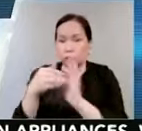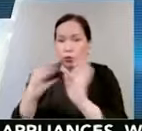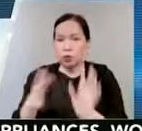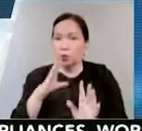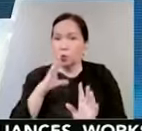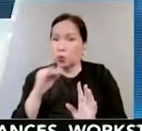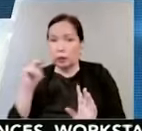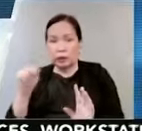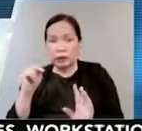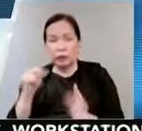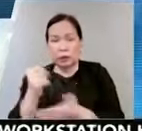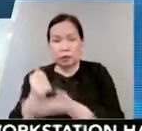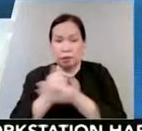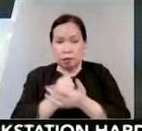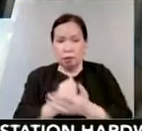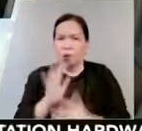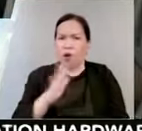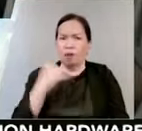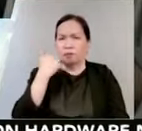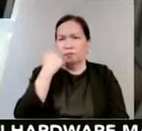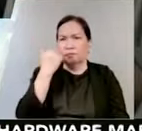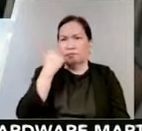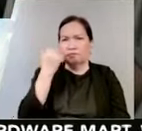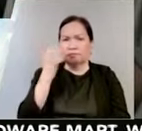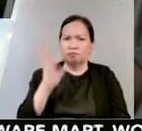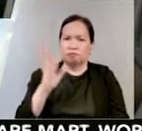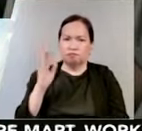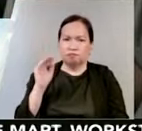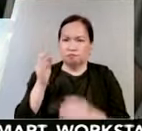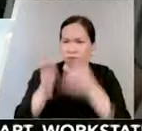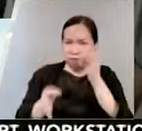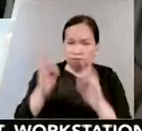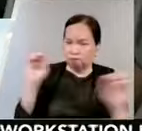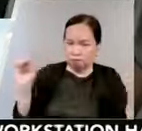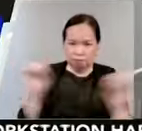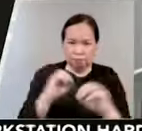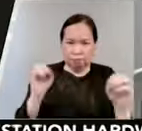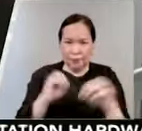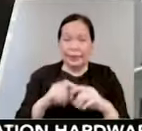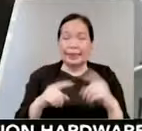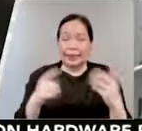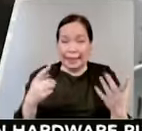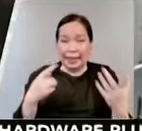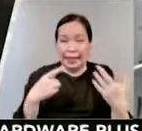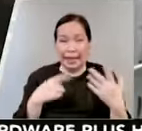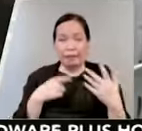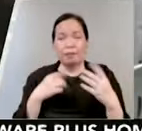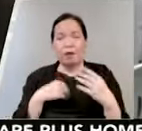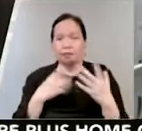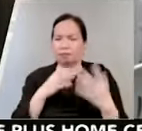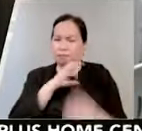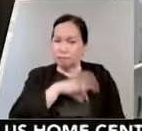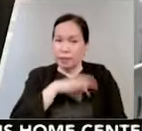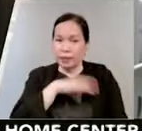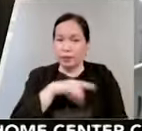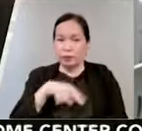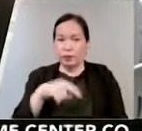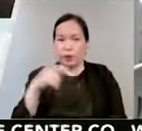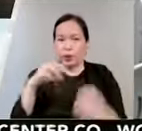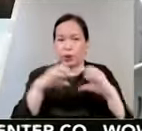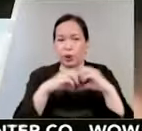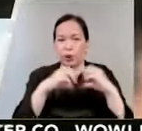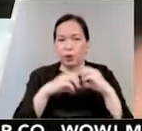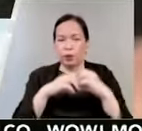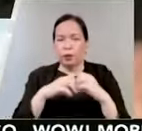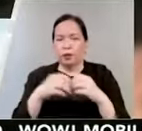fear of judgment. Naging makabuluhan din ang GMA Masterclass para sa higit 1,000 estudyante at mga